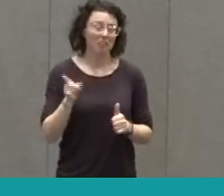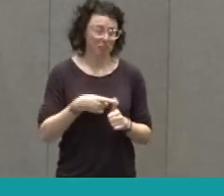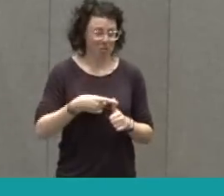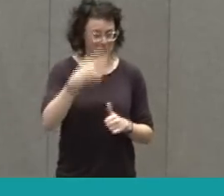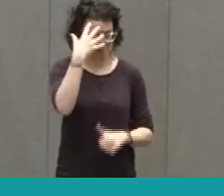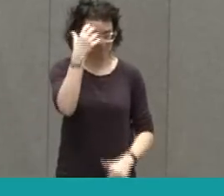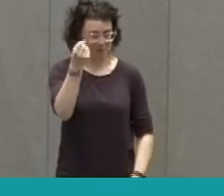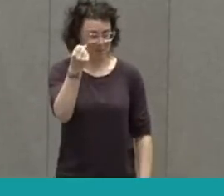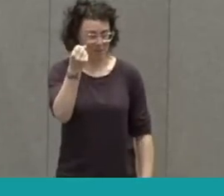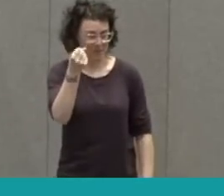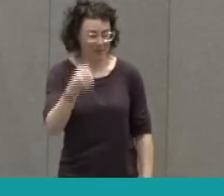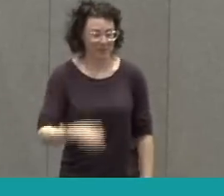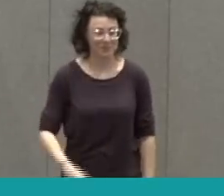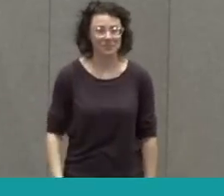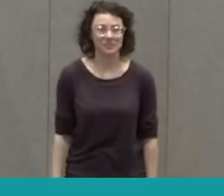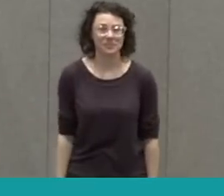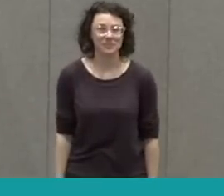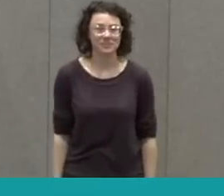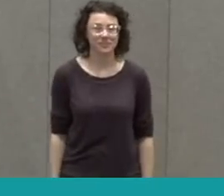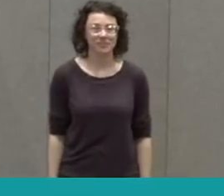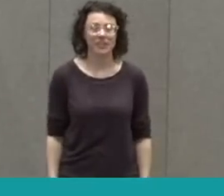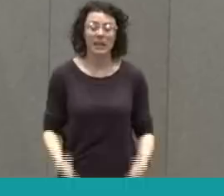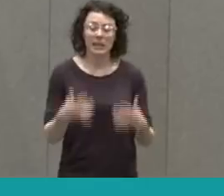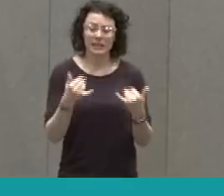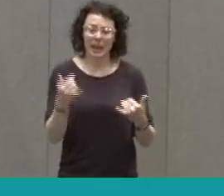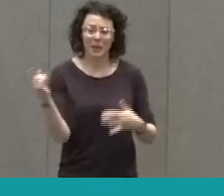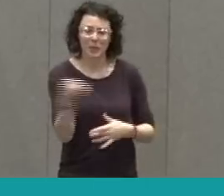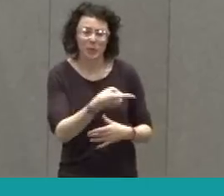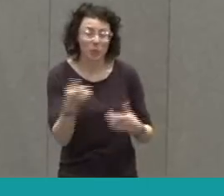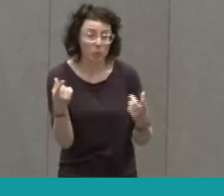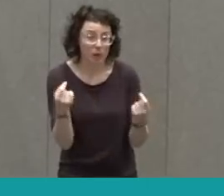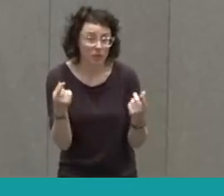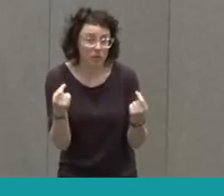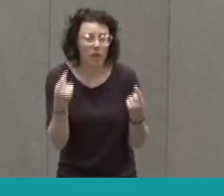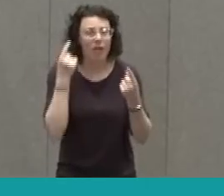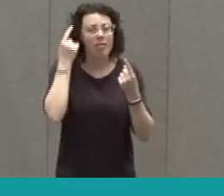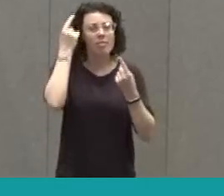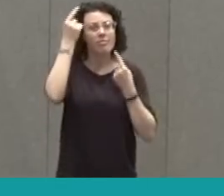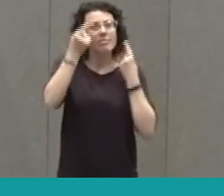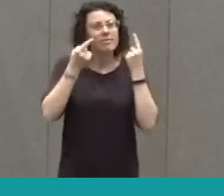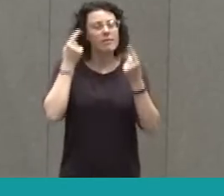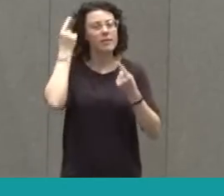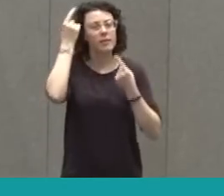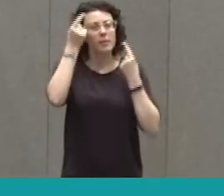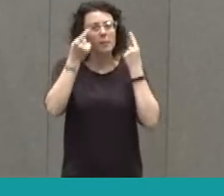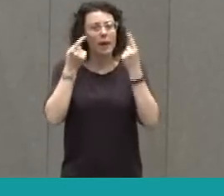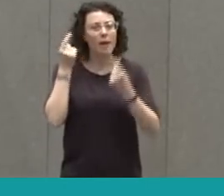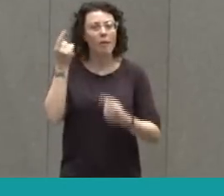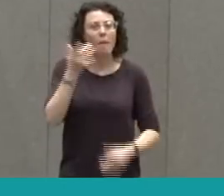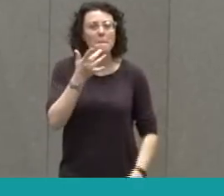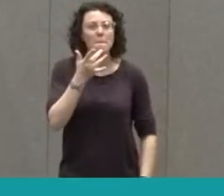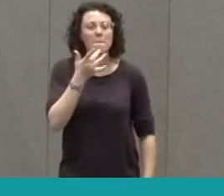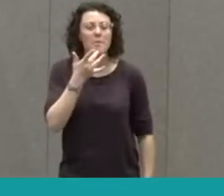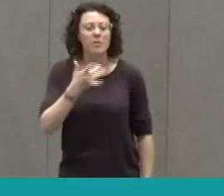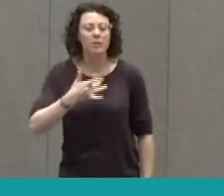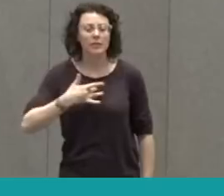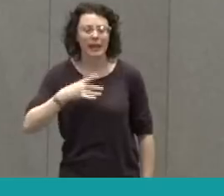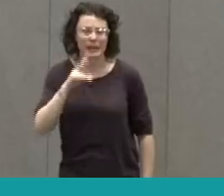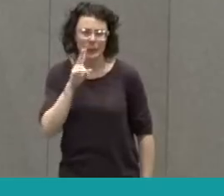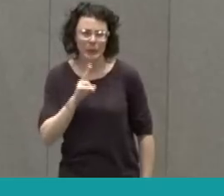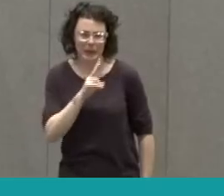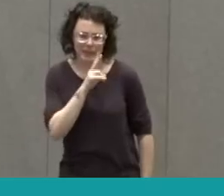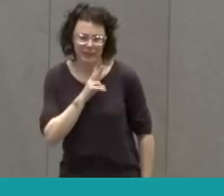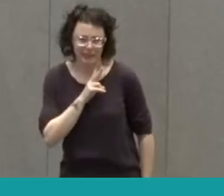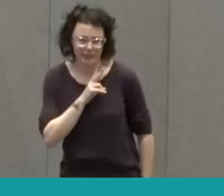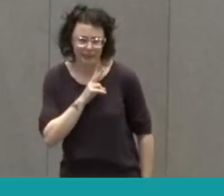to do is think about if you have something called a birthday twin. Do you know what